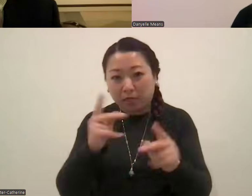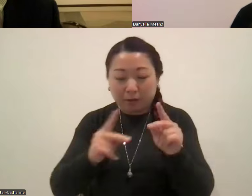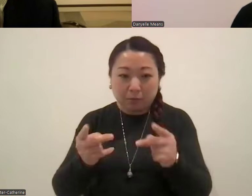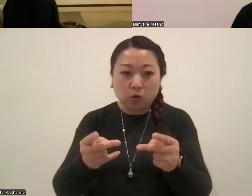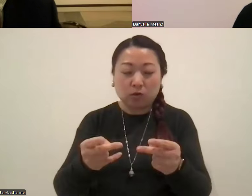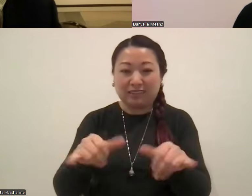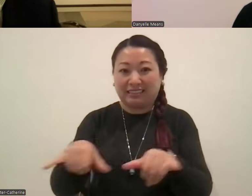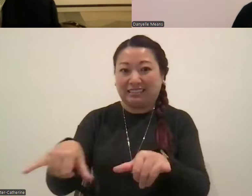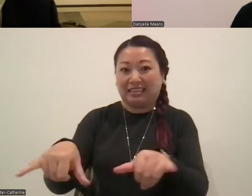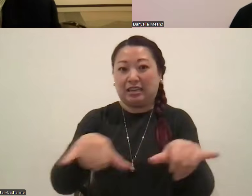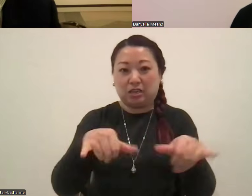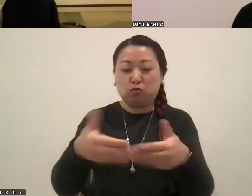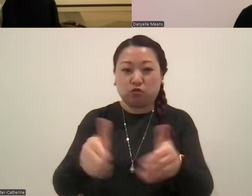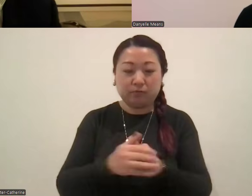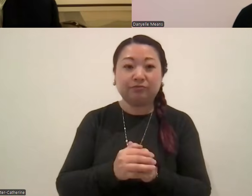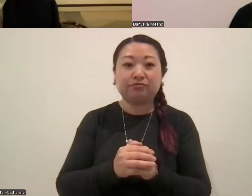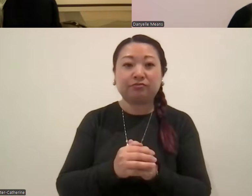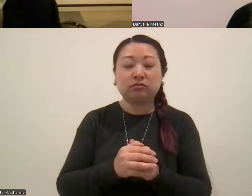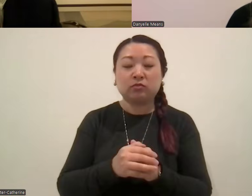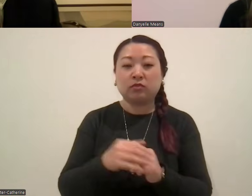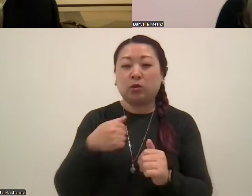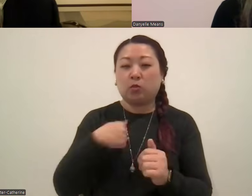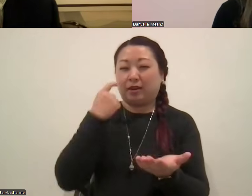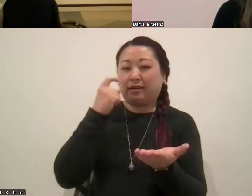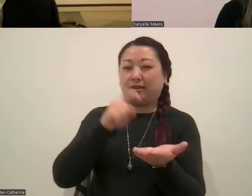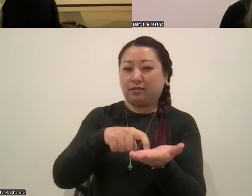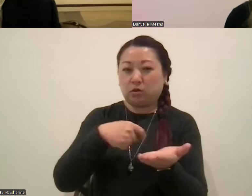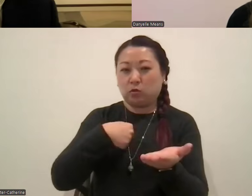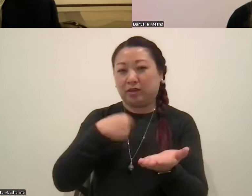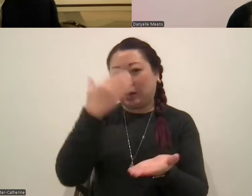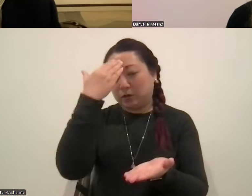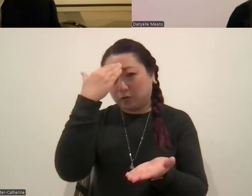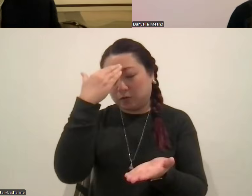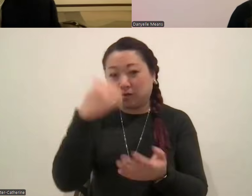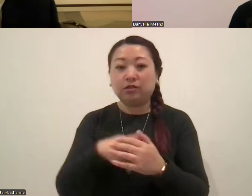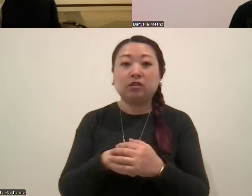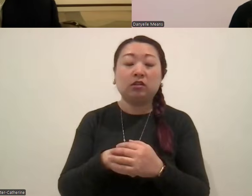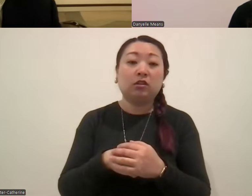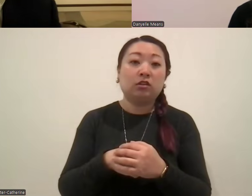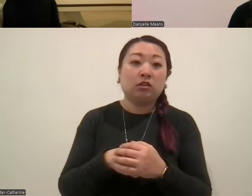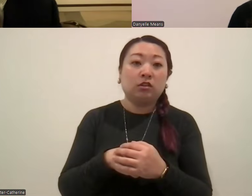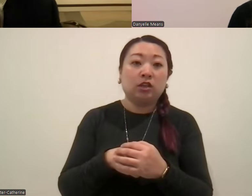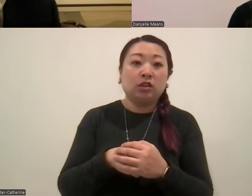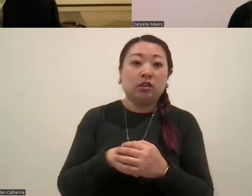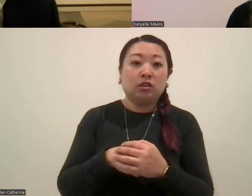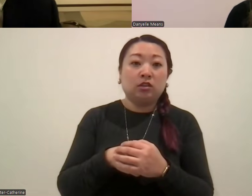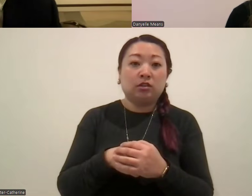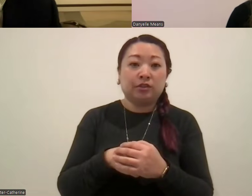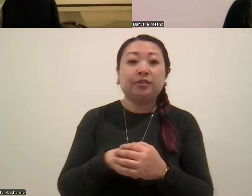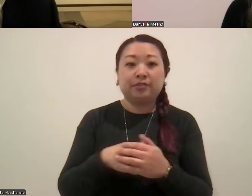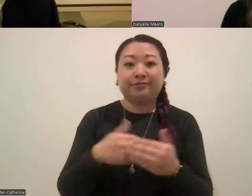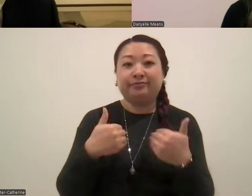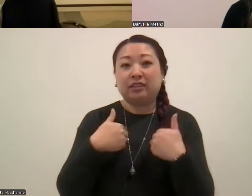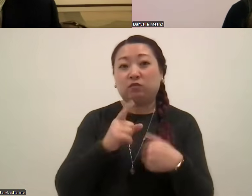room, what I see and what I know is that there's a